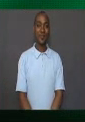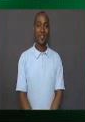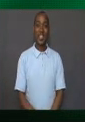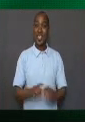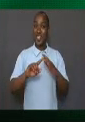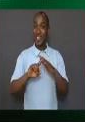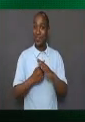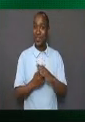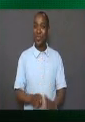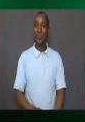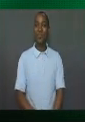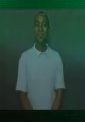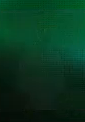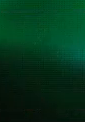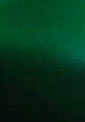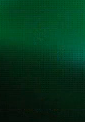Begin.